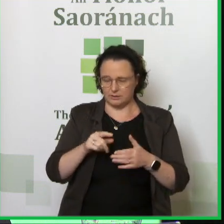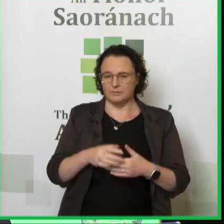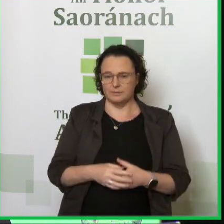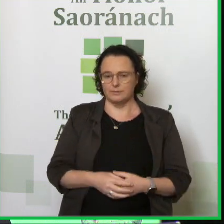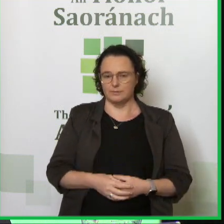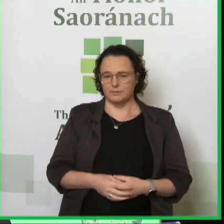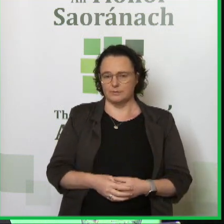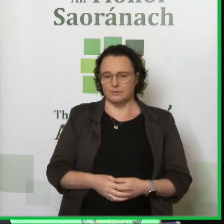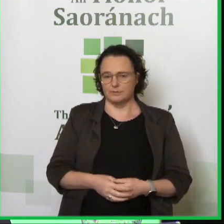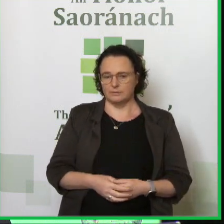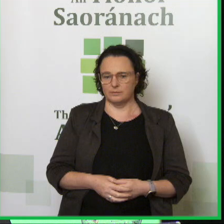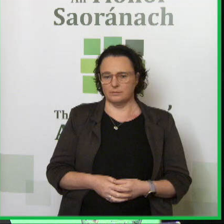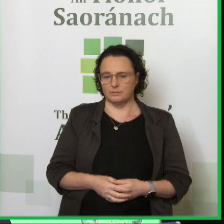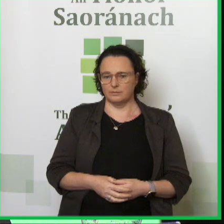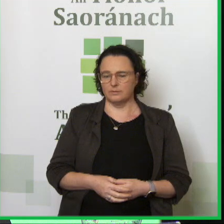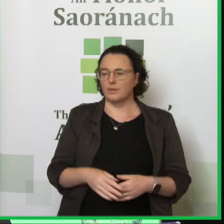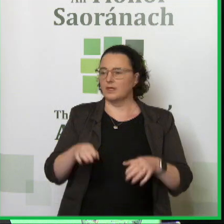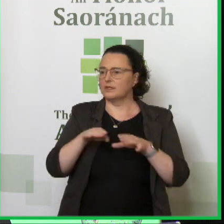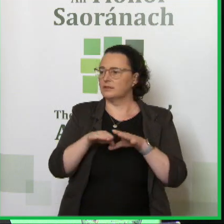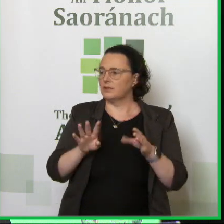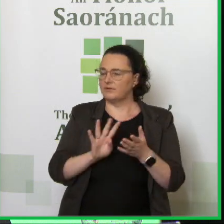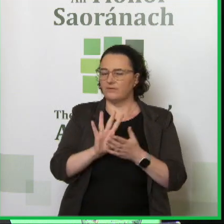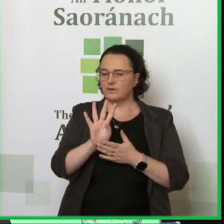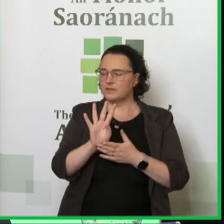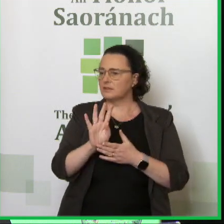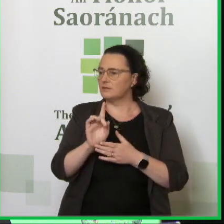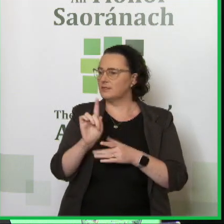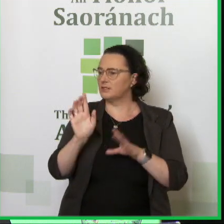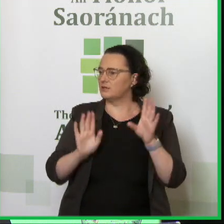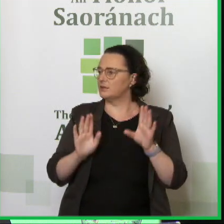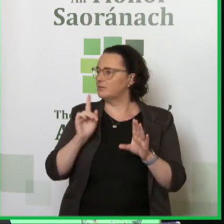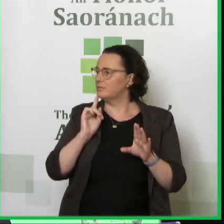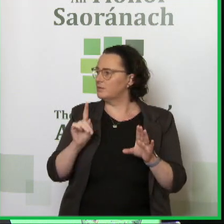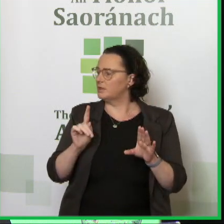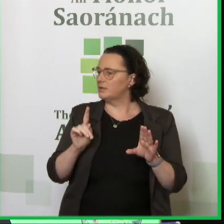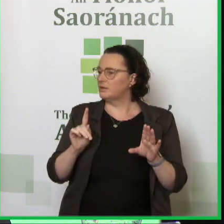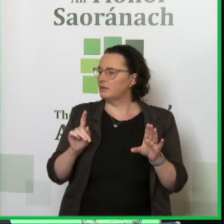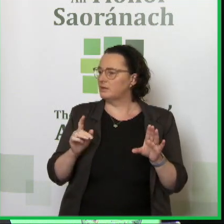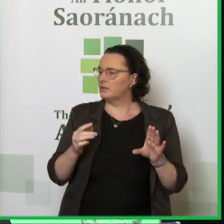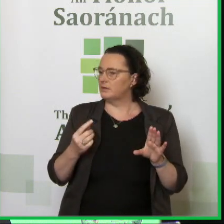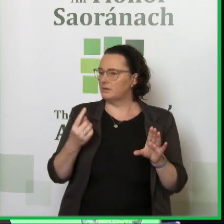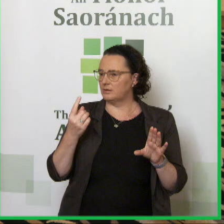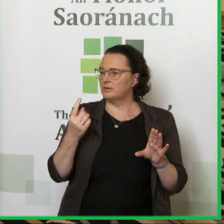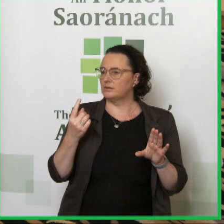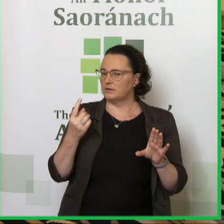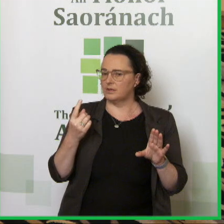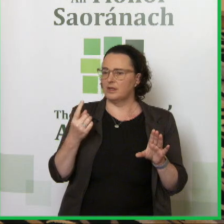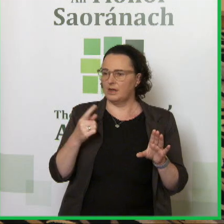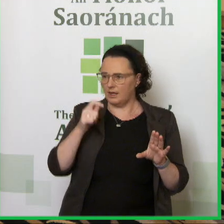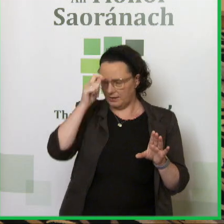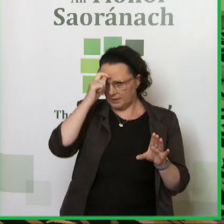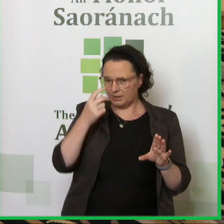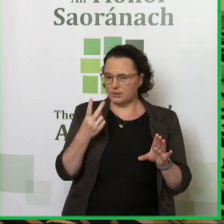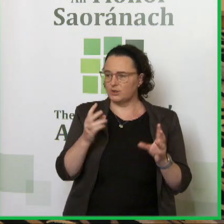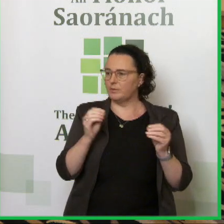Okay, sorry, table 14 had you? We did have a show of hands now, but I'll take No, I think there's still 2 references to